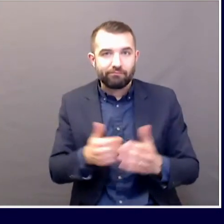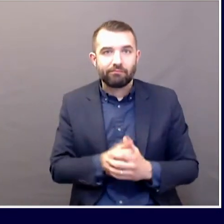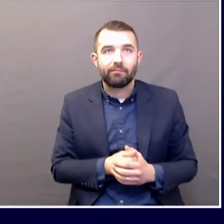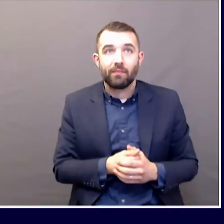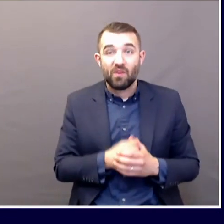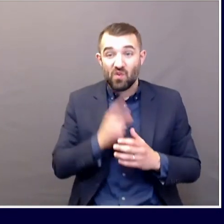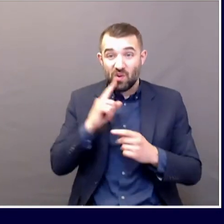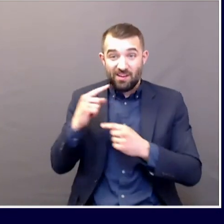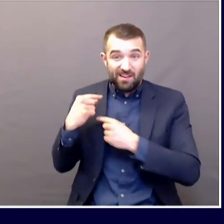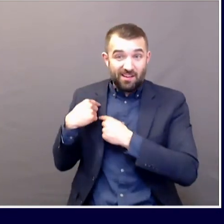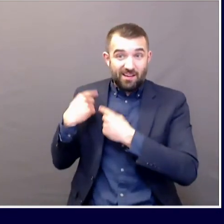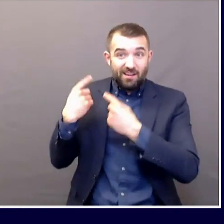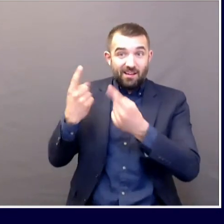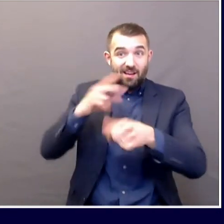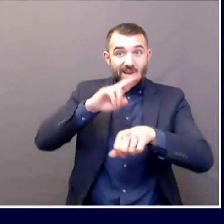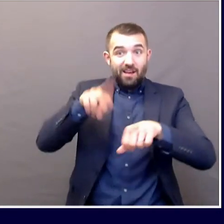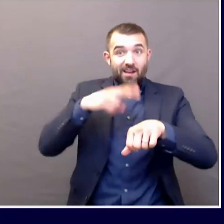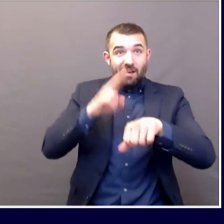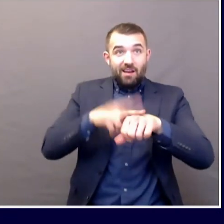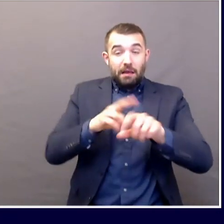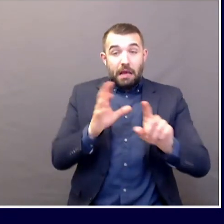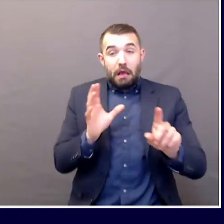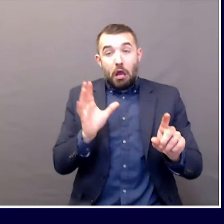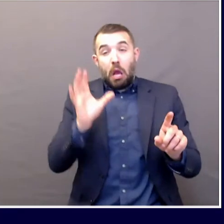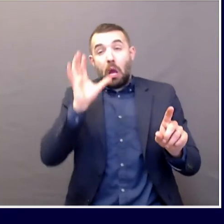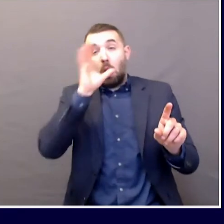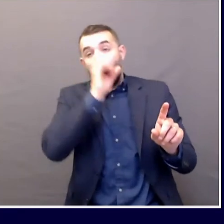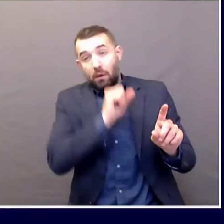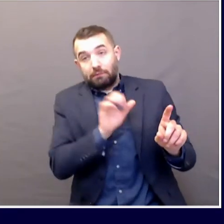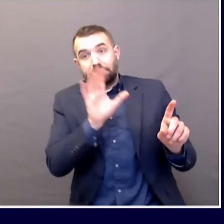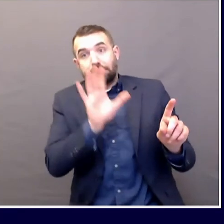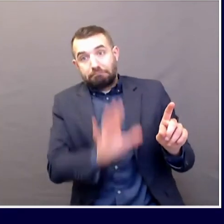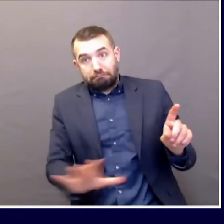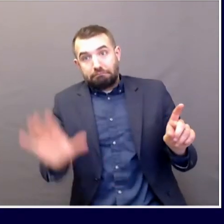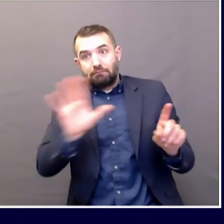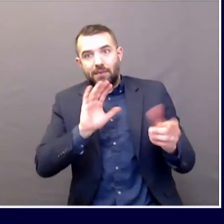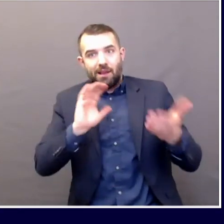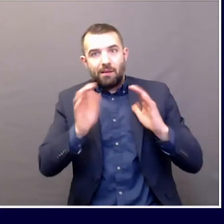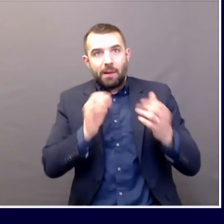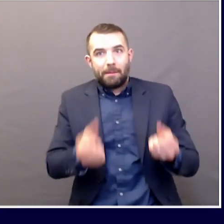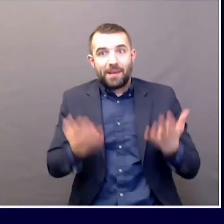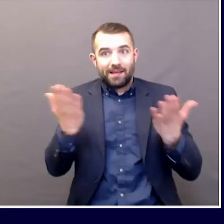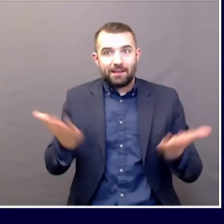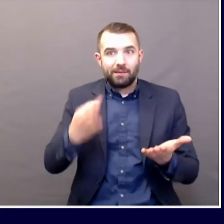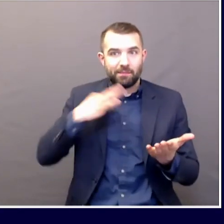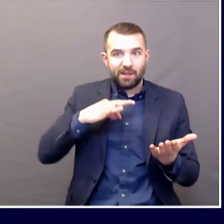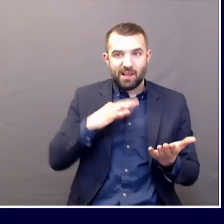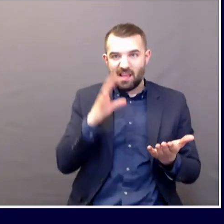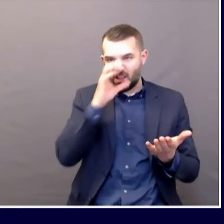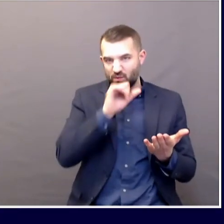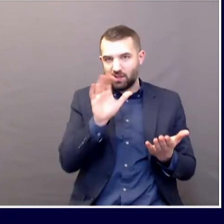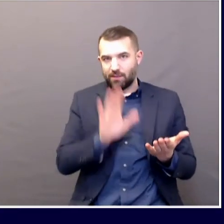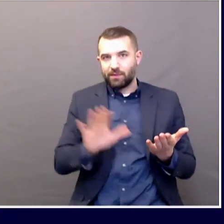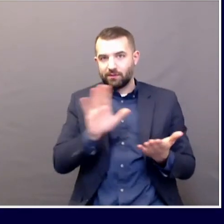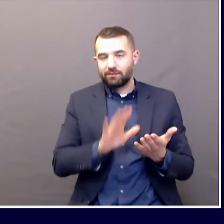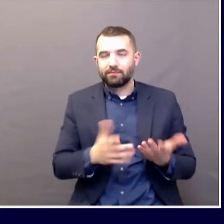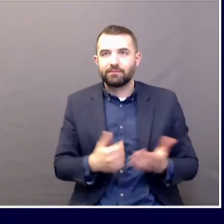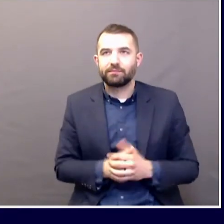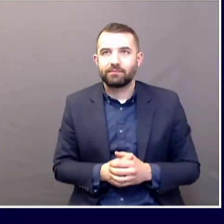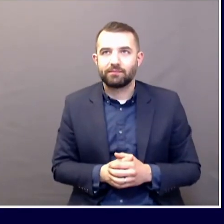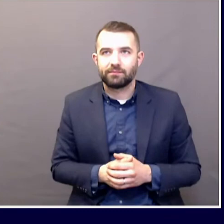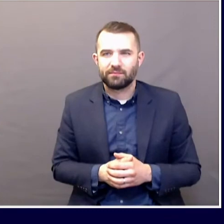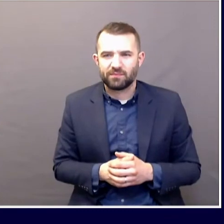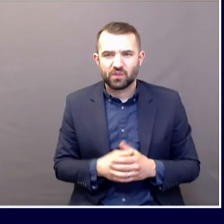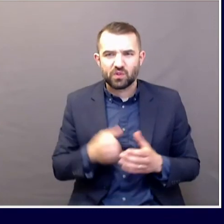of some of those national estimates adjusted for Maine's population. And based on those national estimates, like what's a ballpark? Are we